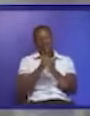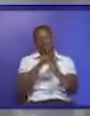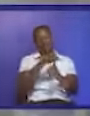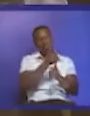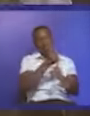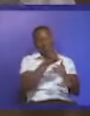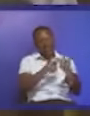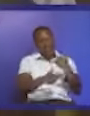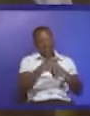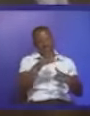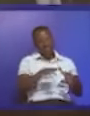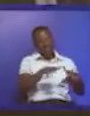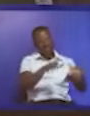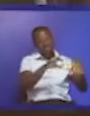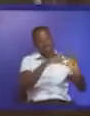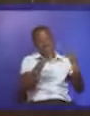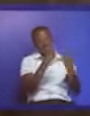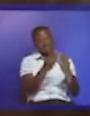family.